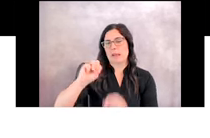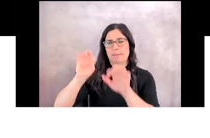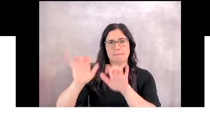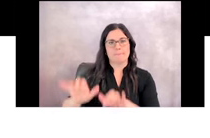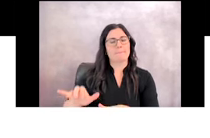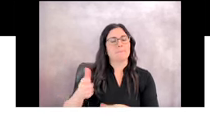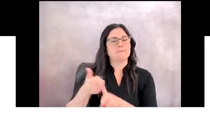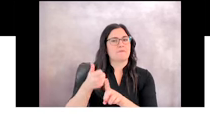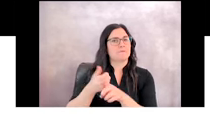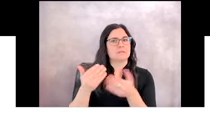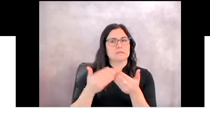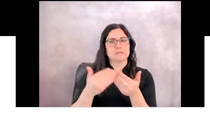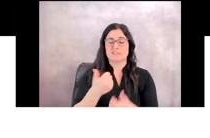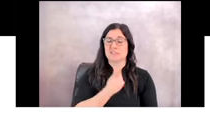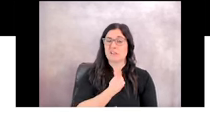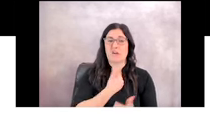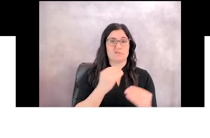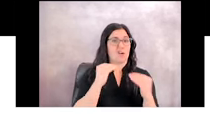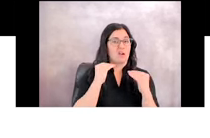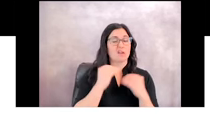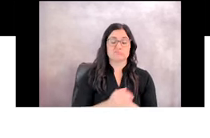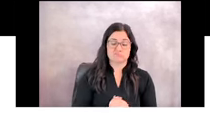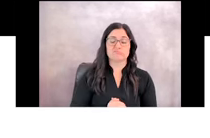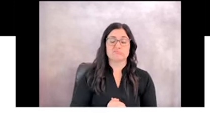Jamboard I was self-taught.